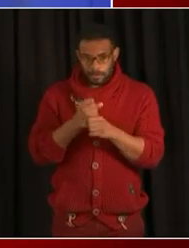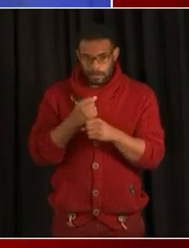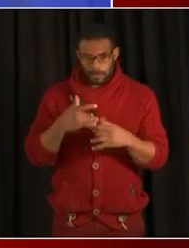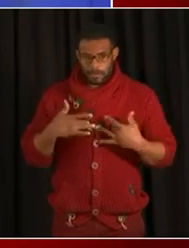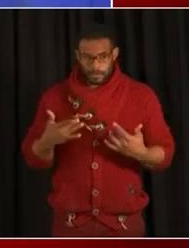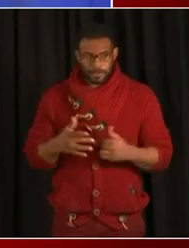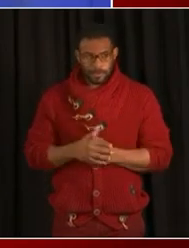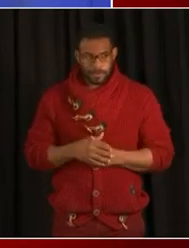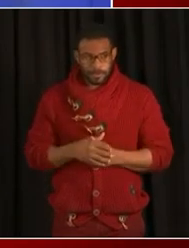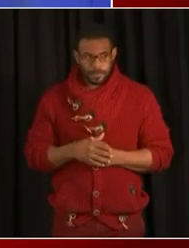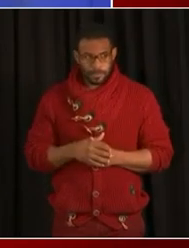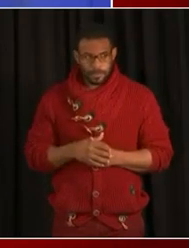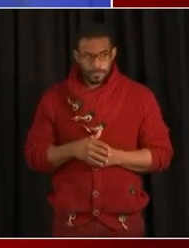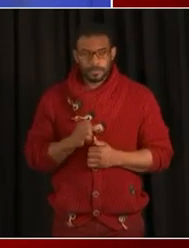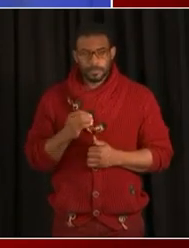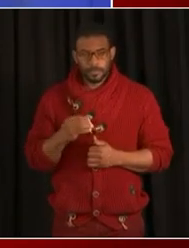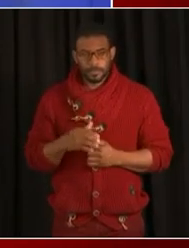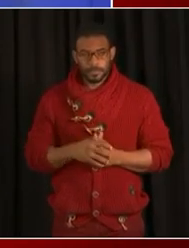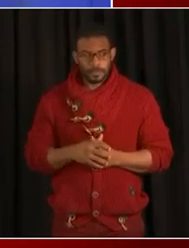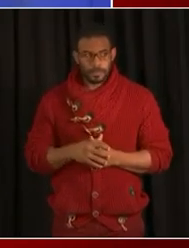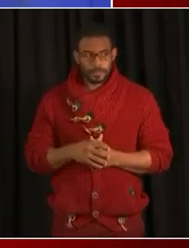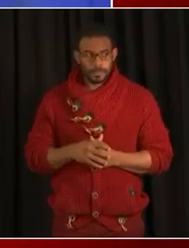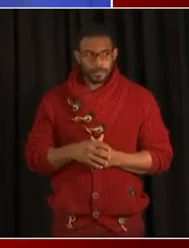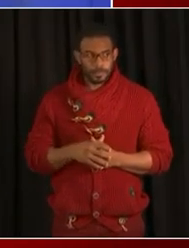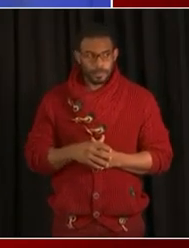money-making endeavor. So